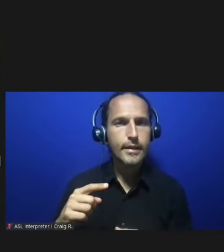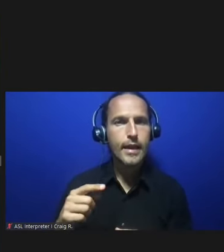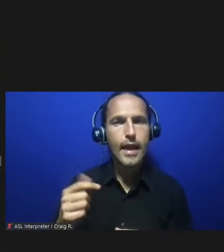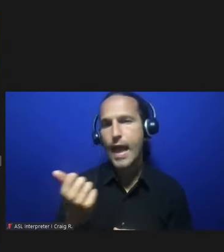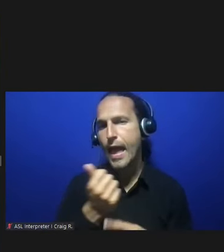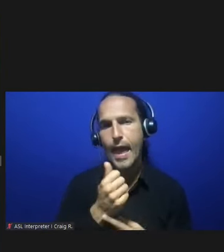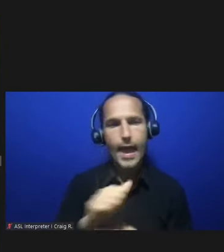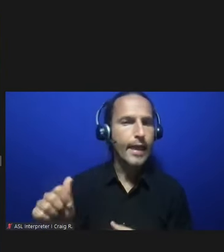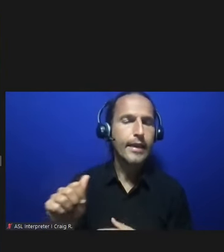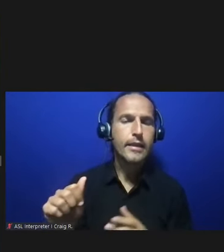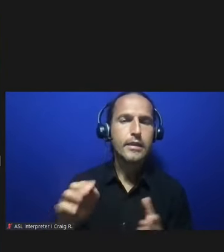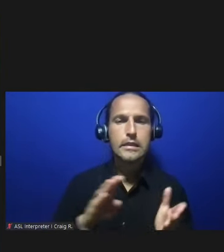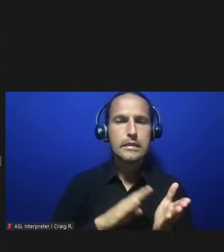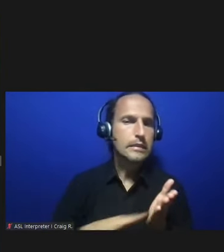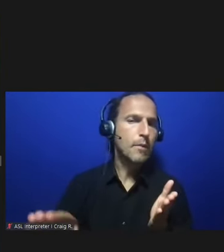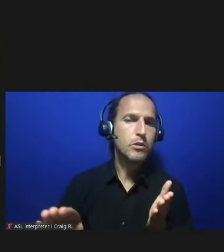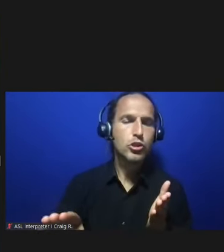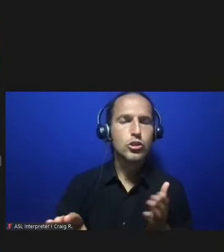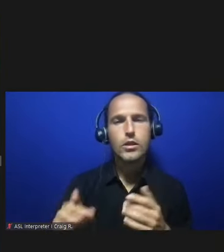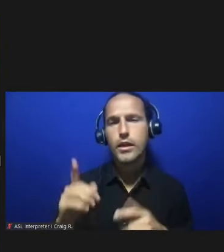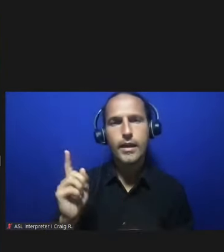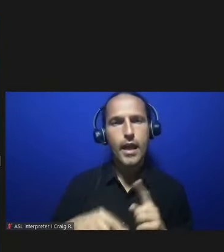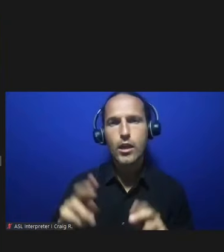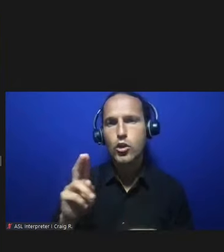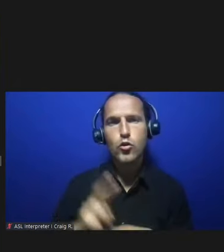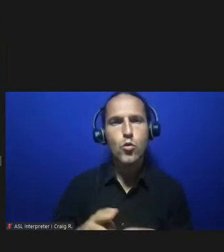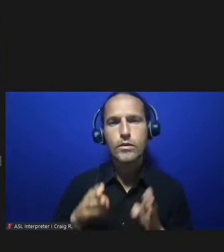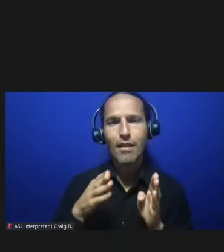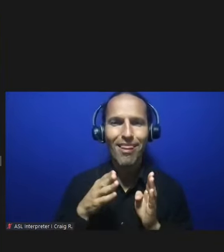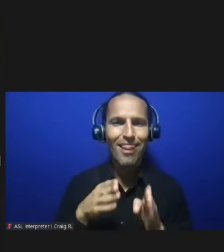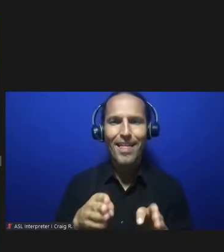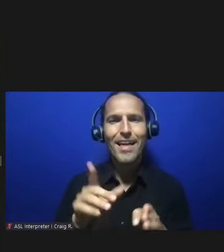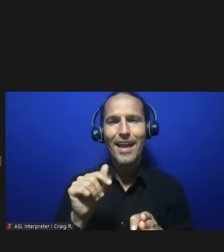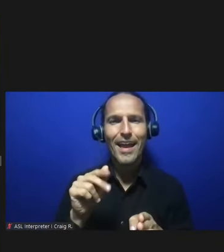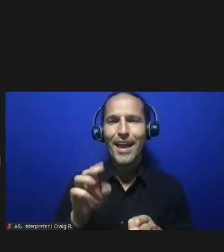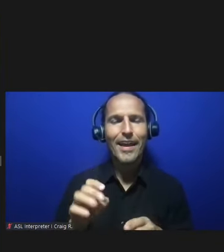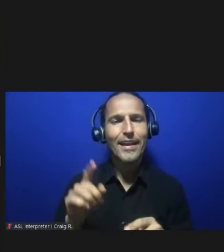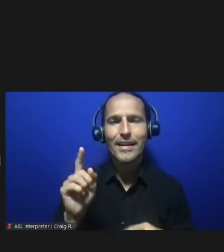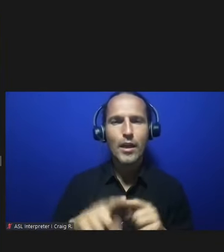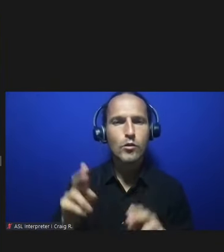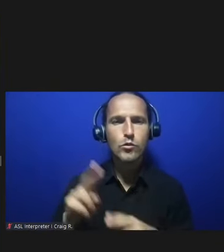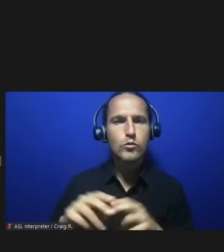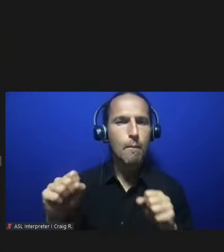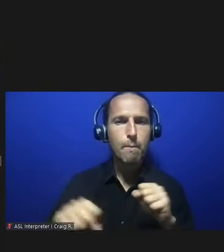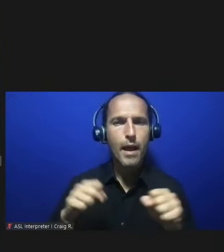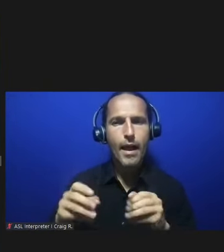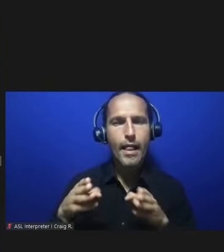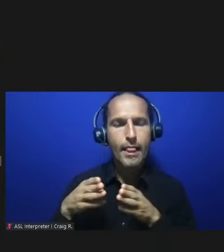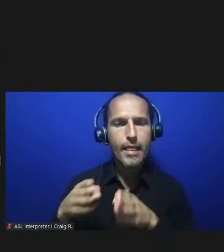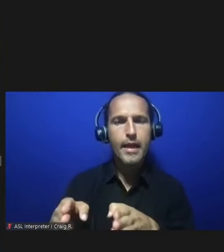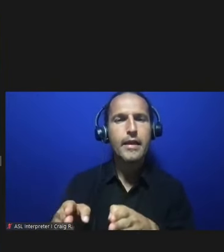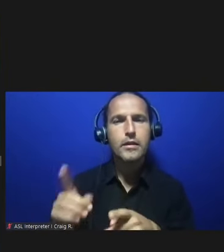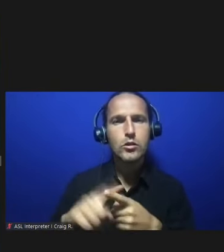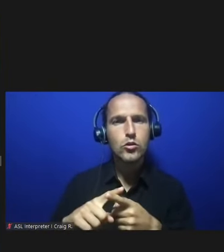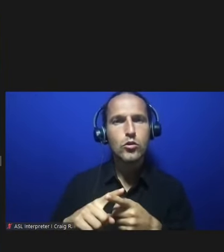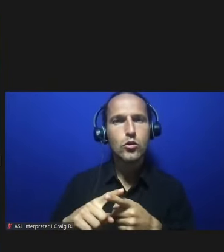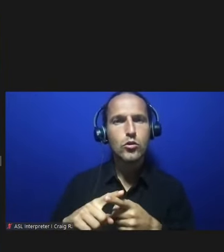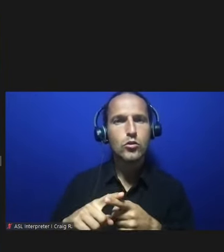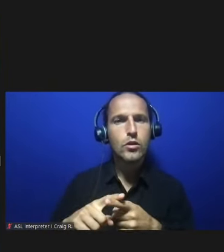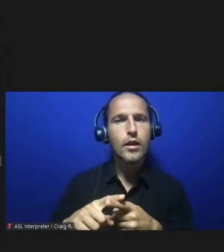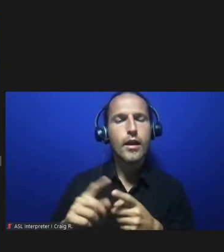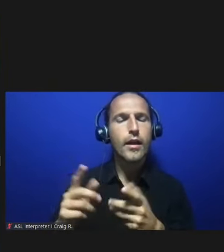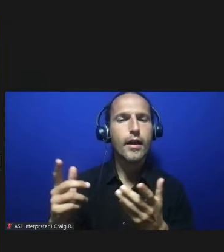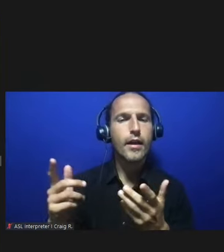any exemptions. We cannot use the lanes. We cannot use the bike lanes to drop to if there's